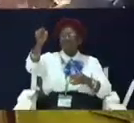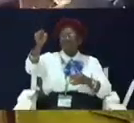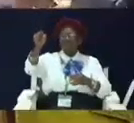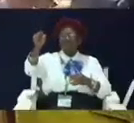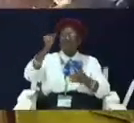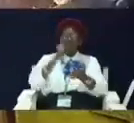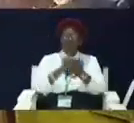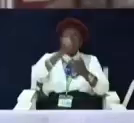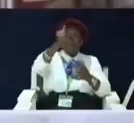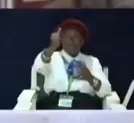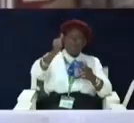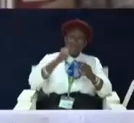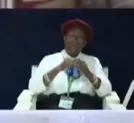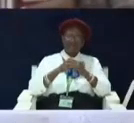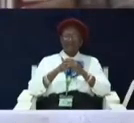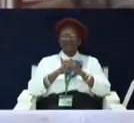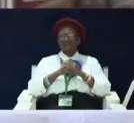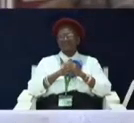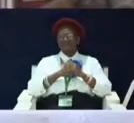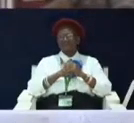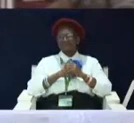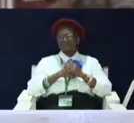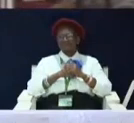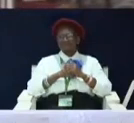Wani aluyo o kere ju meta.